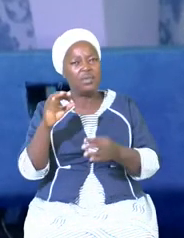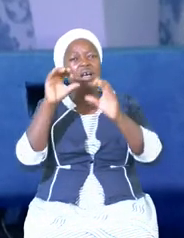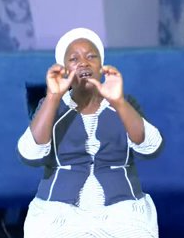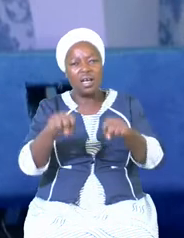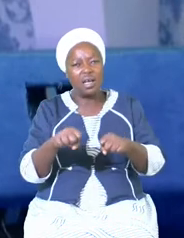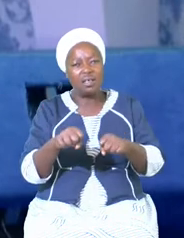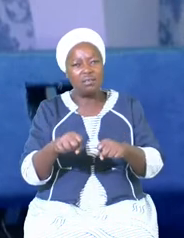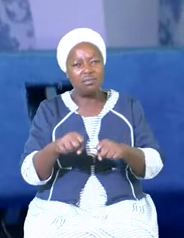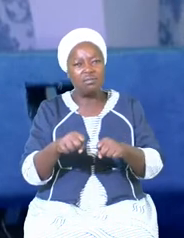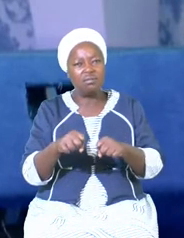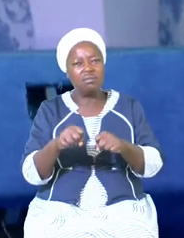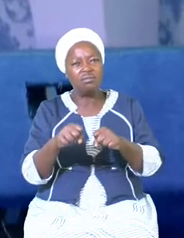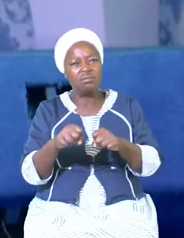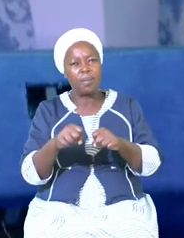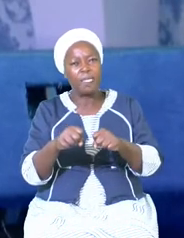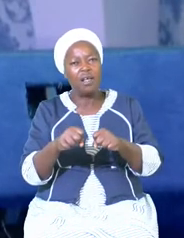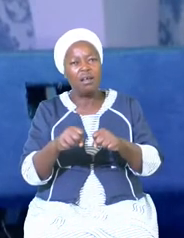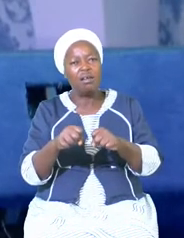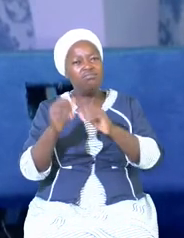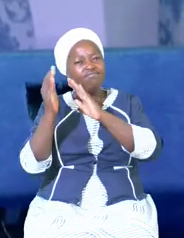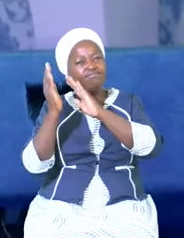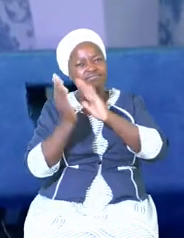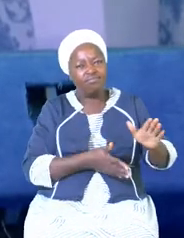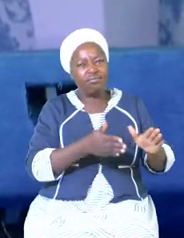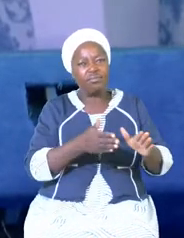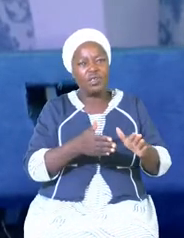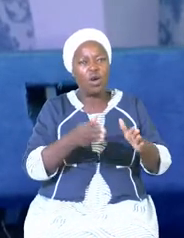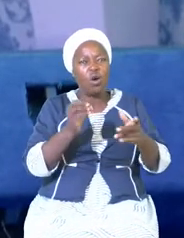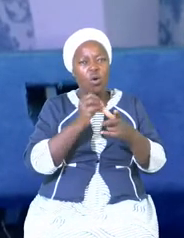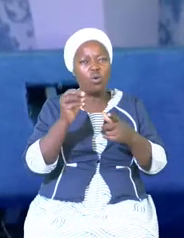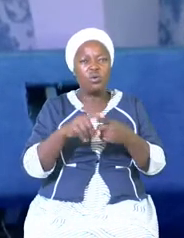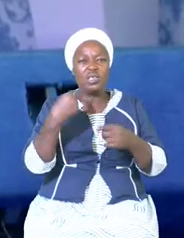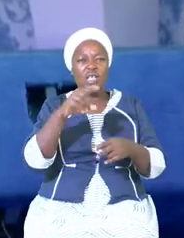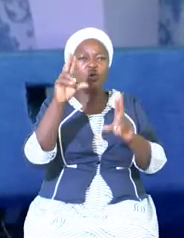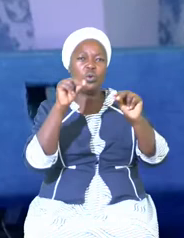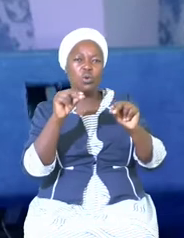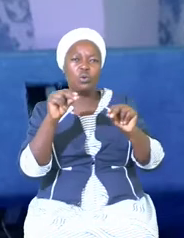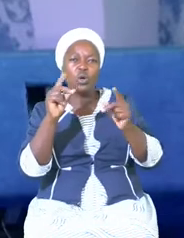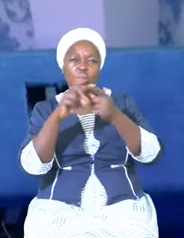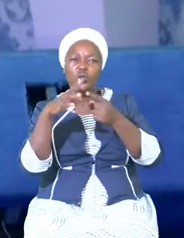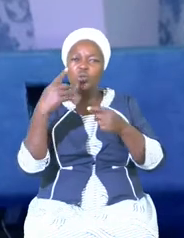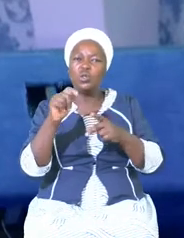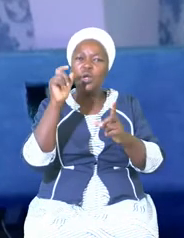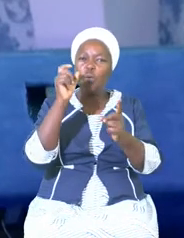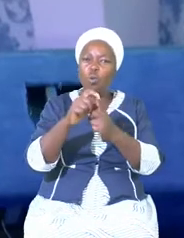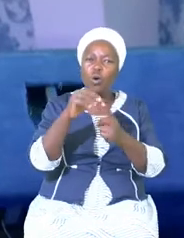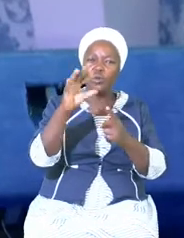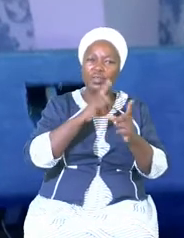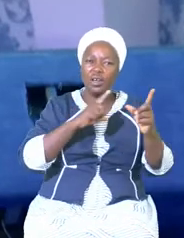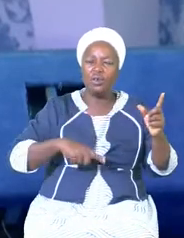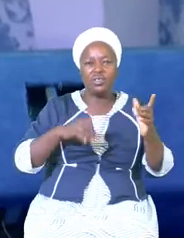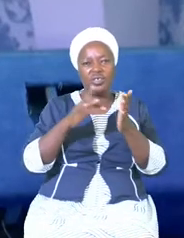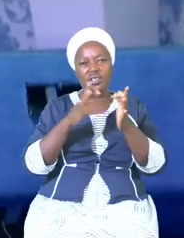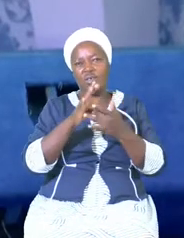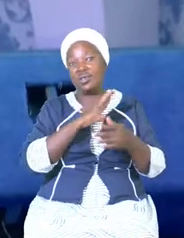resist, can overcome, can say no to the word of the Lord Jesus Christ. That's